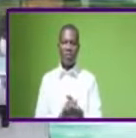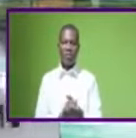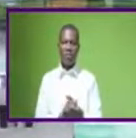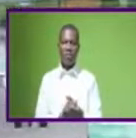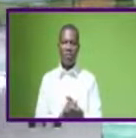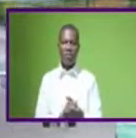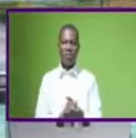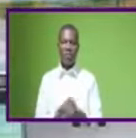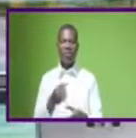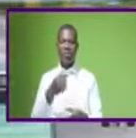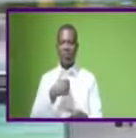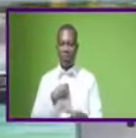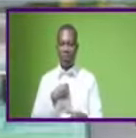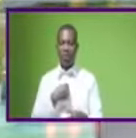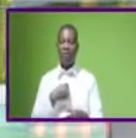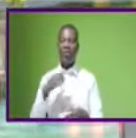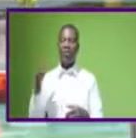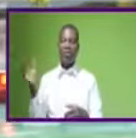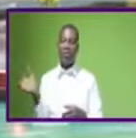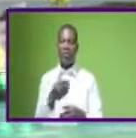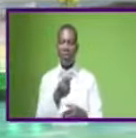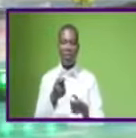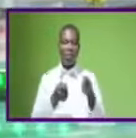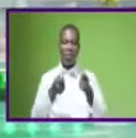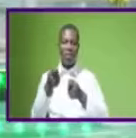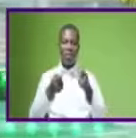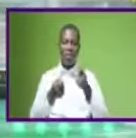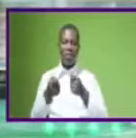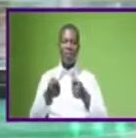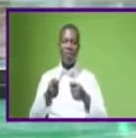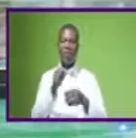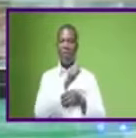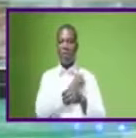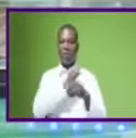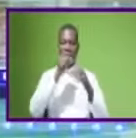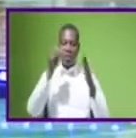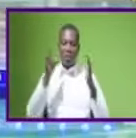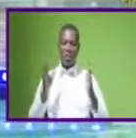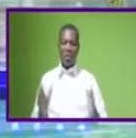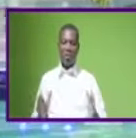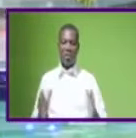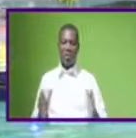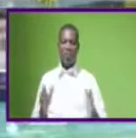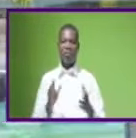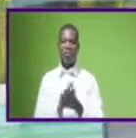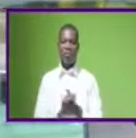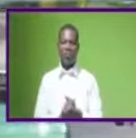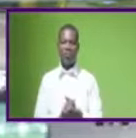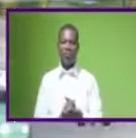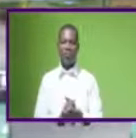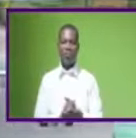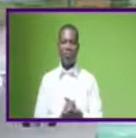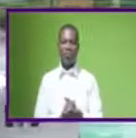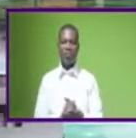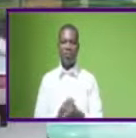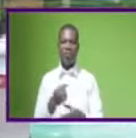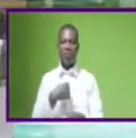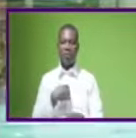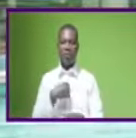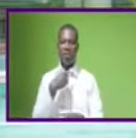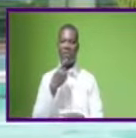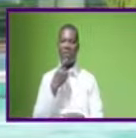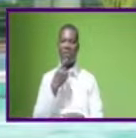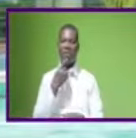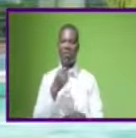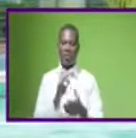earlier. I am taking over Christianity. That I am taking over Christianity. Maka, I